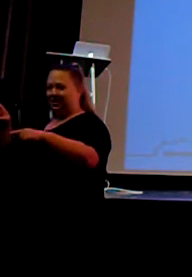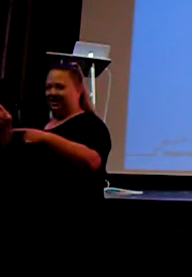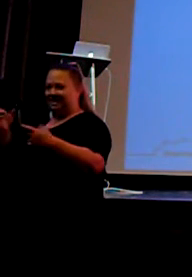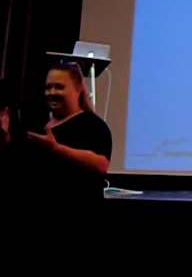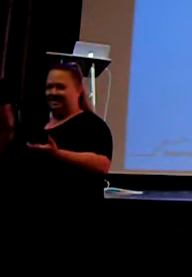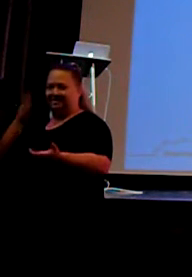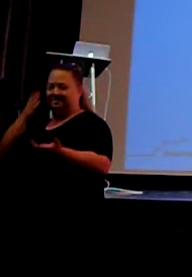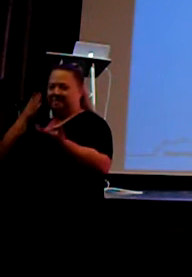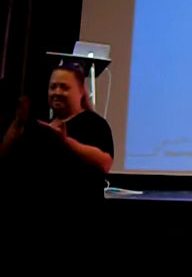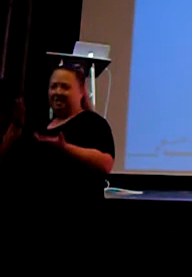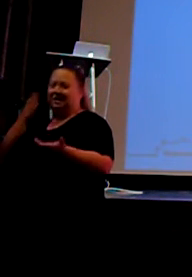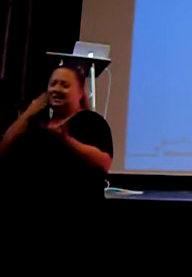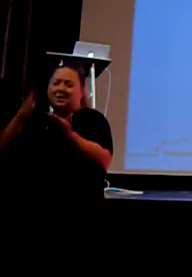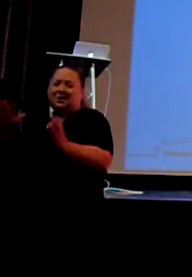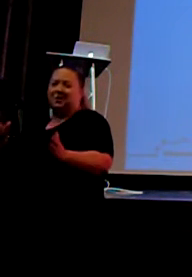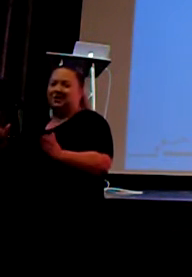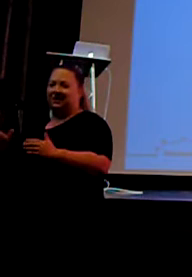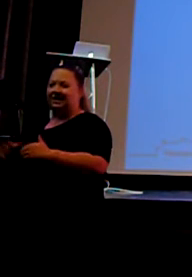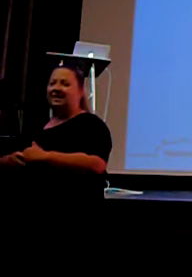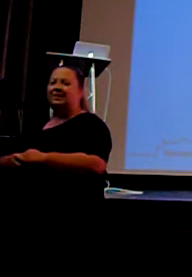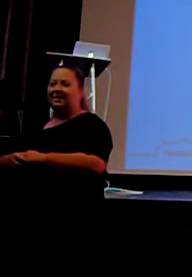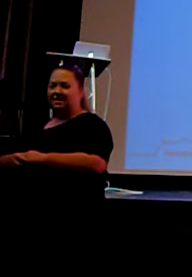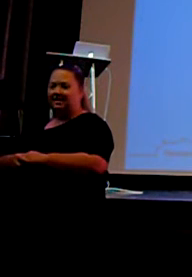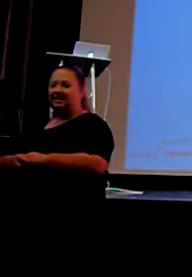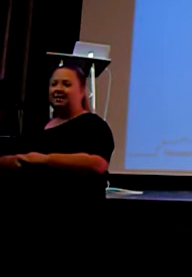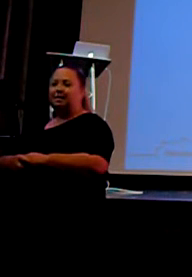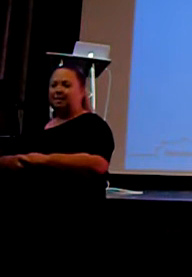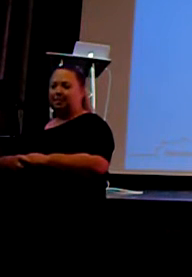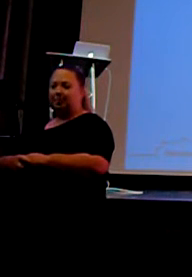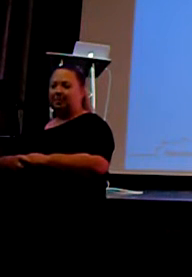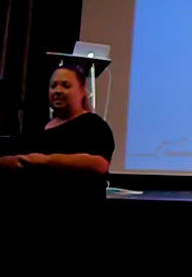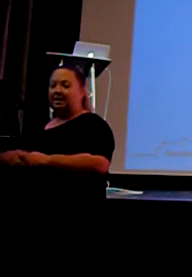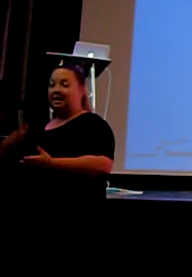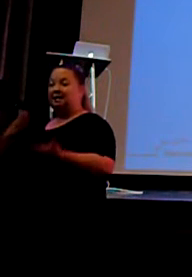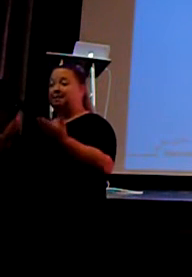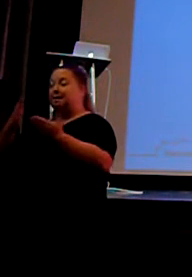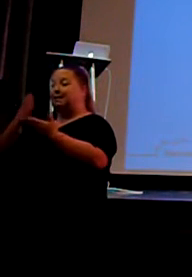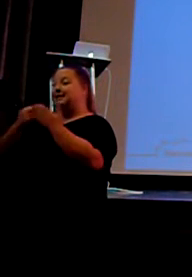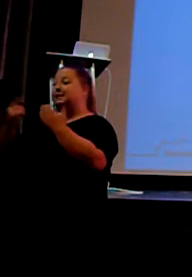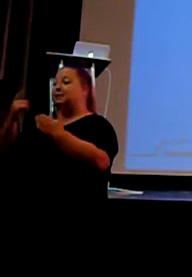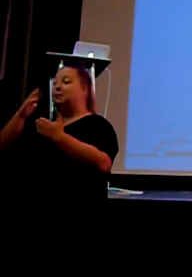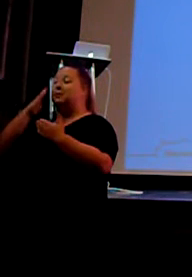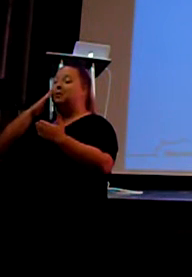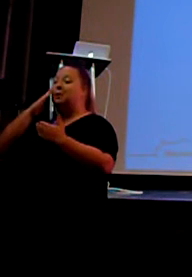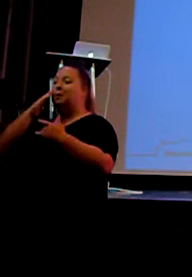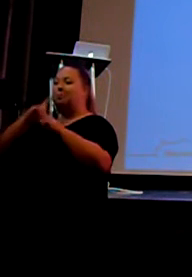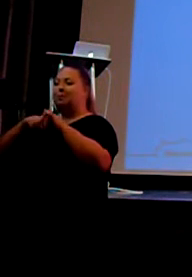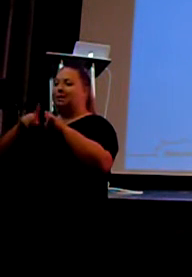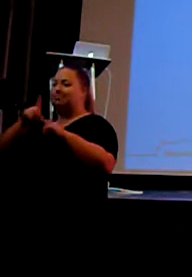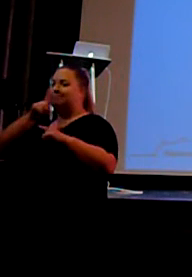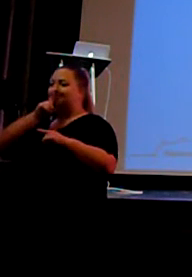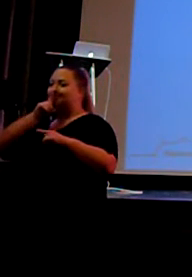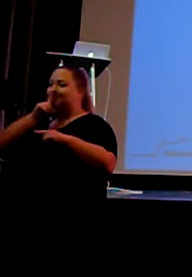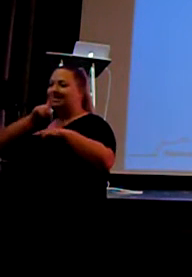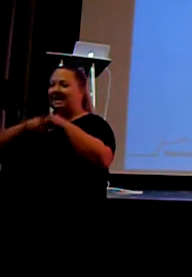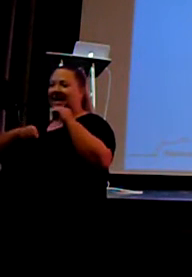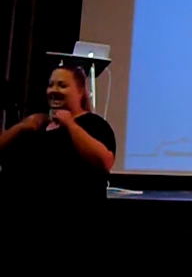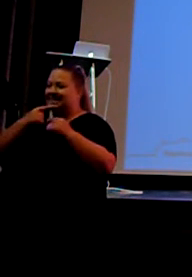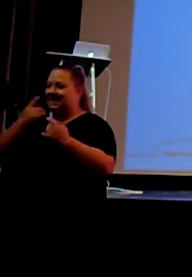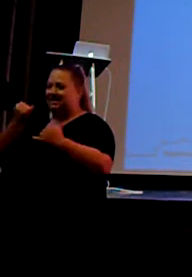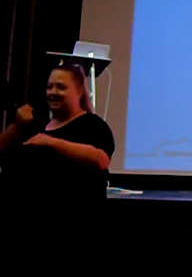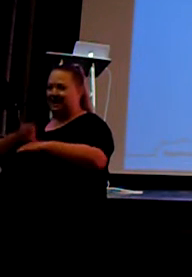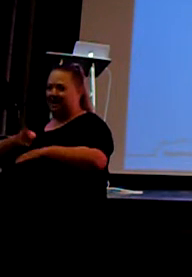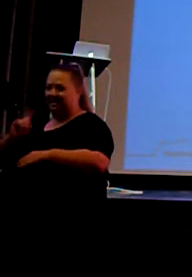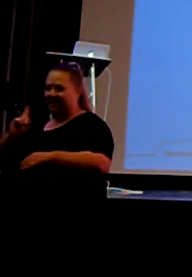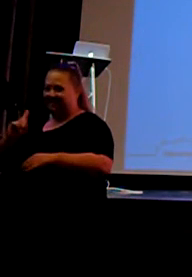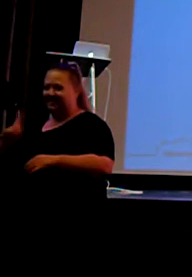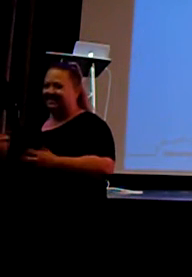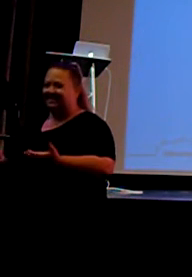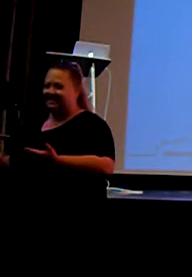yet. Or maybe somebody knows but cannot say here today.